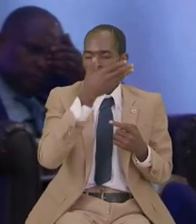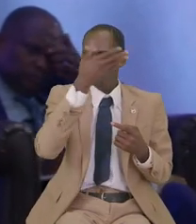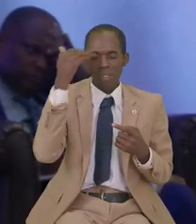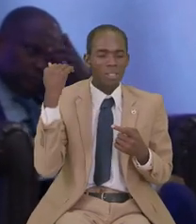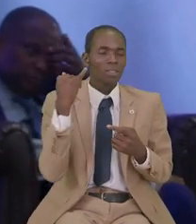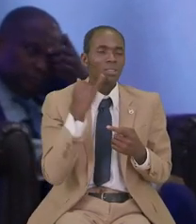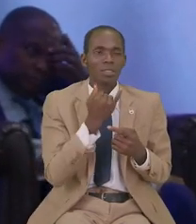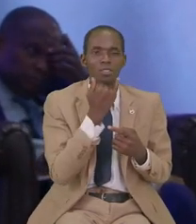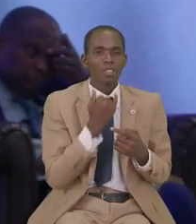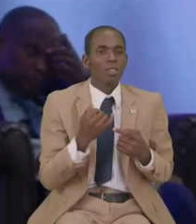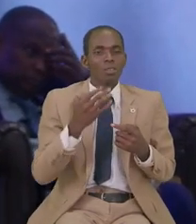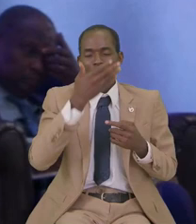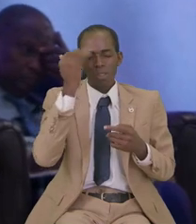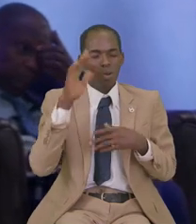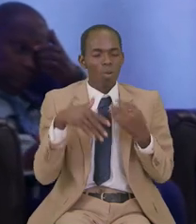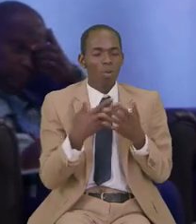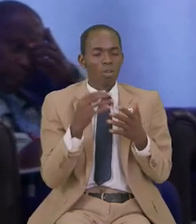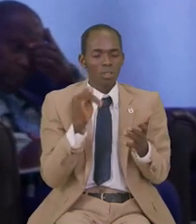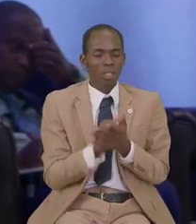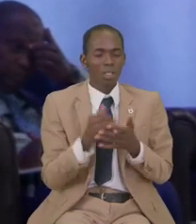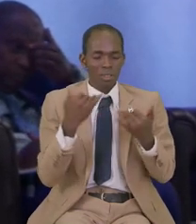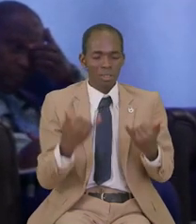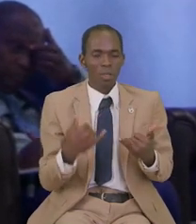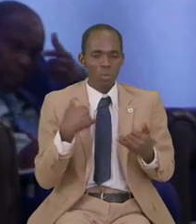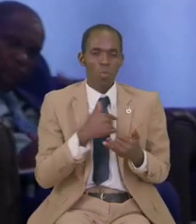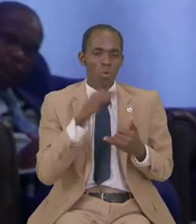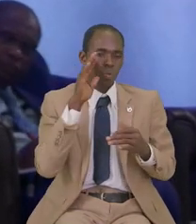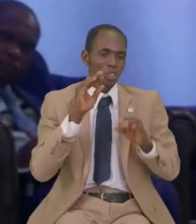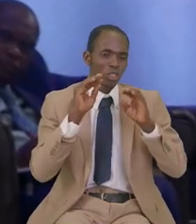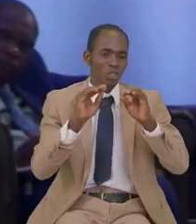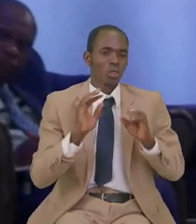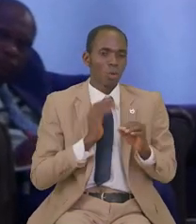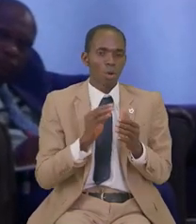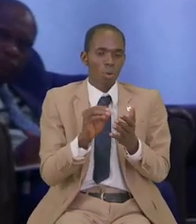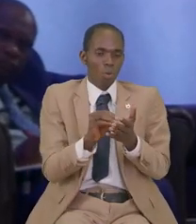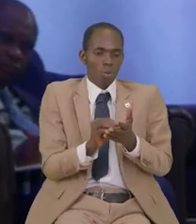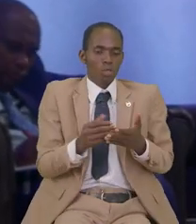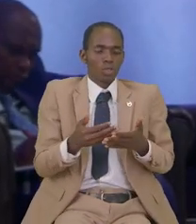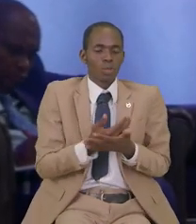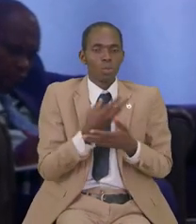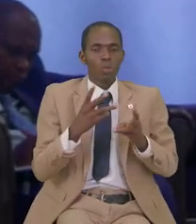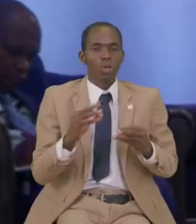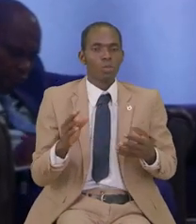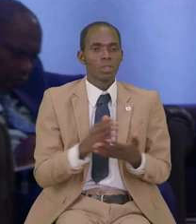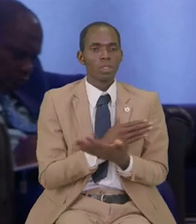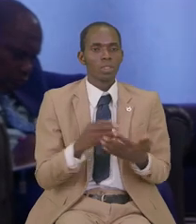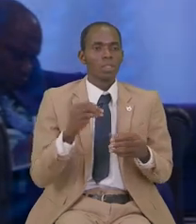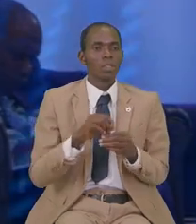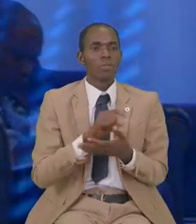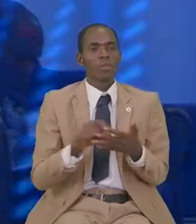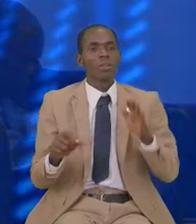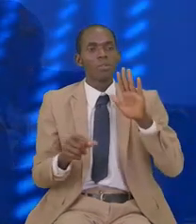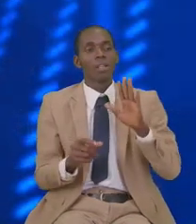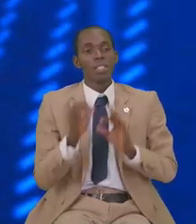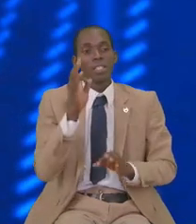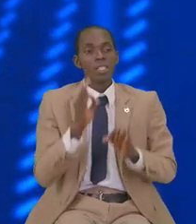your creator. We'll teach you our own kind of song. Look at verse 5. It says in verse 5, if I forget thee,